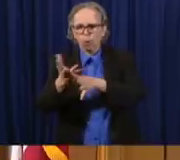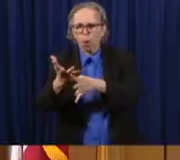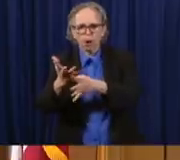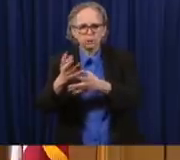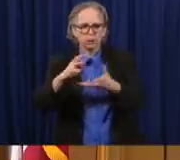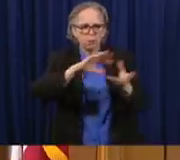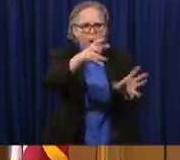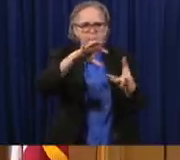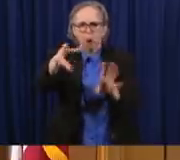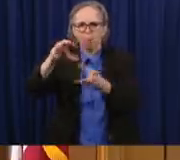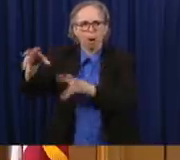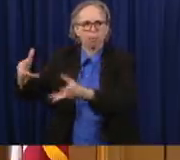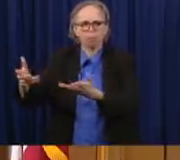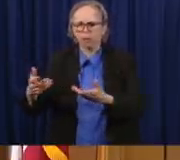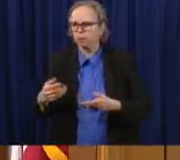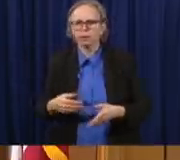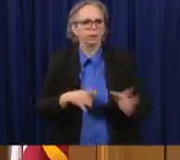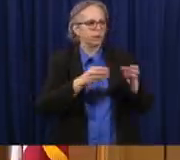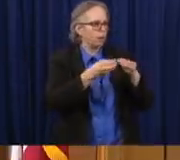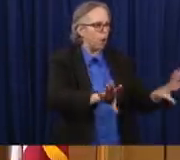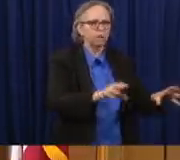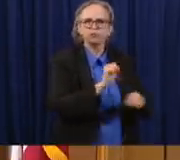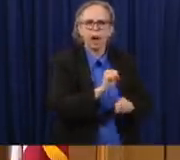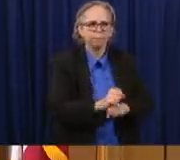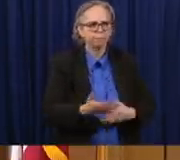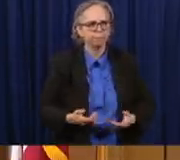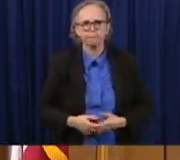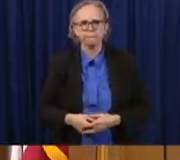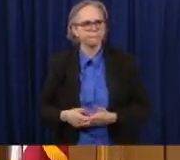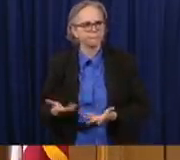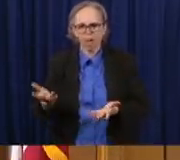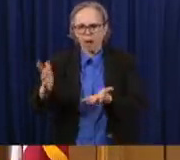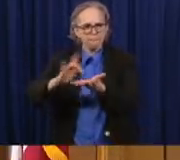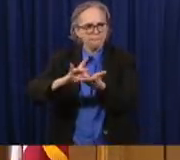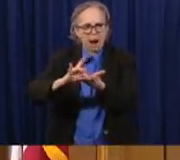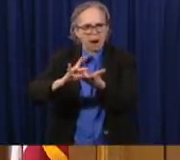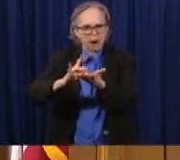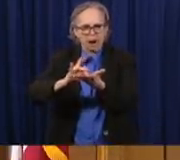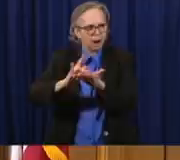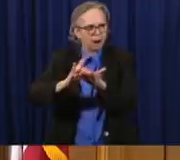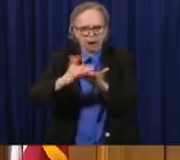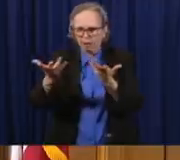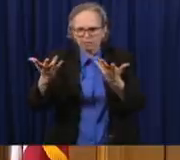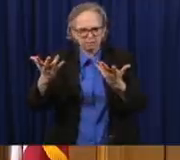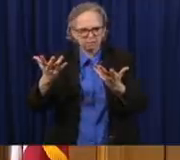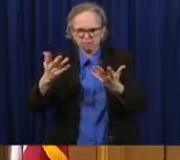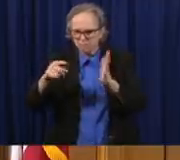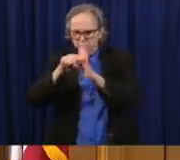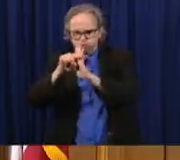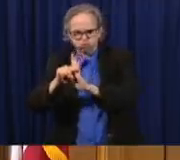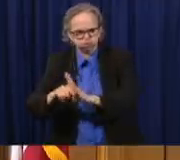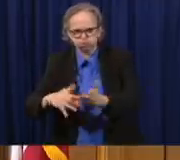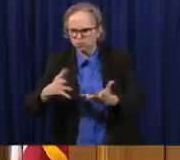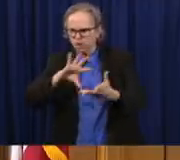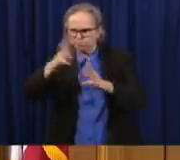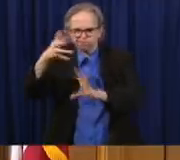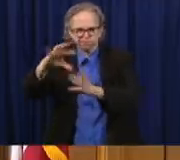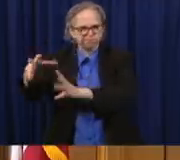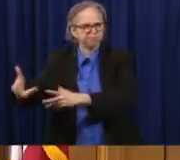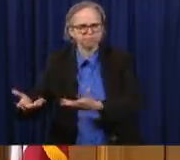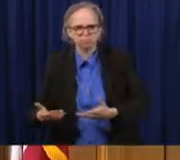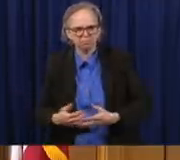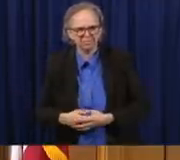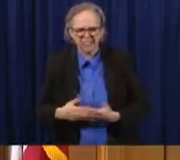know that there are medical consequences as well, that certain things happen.